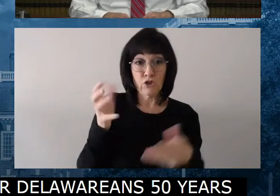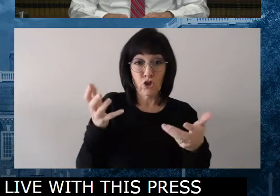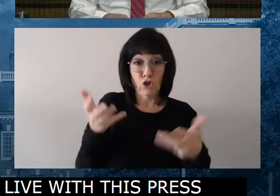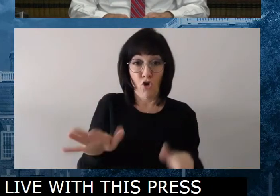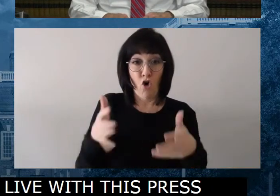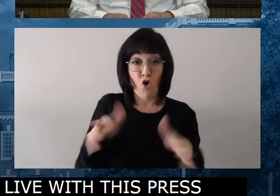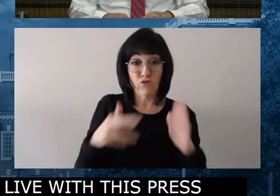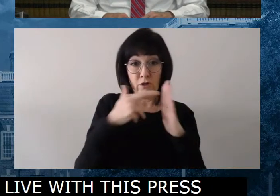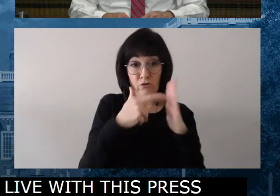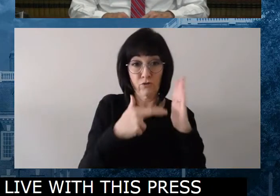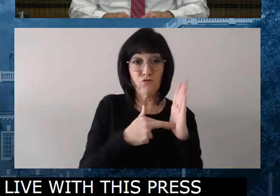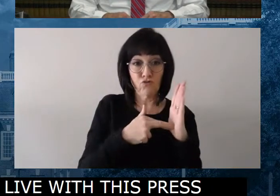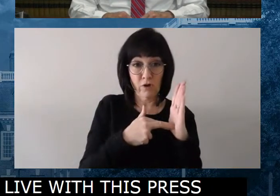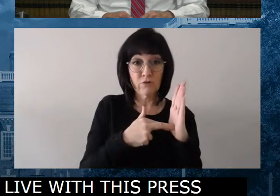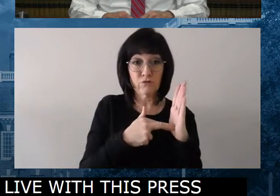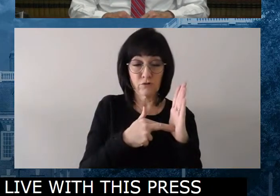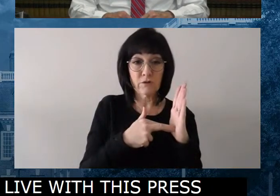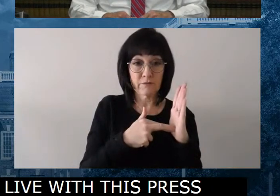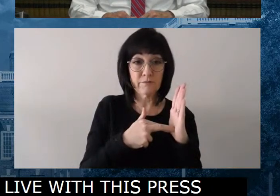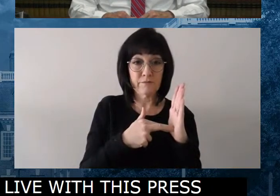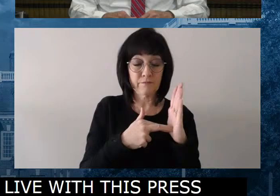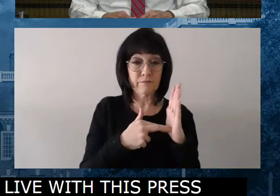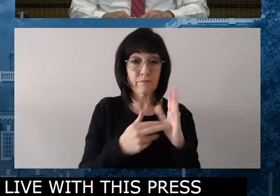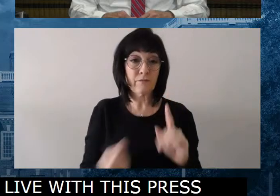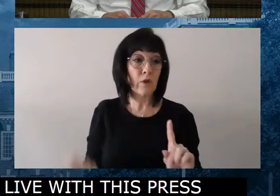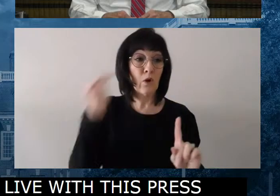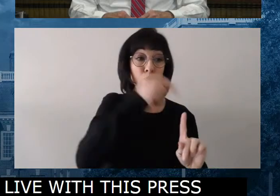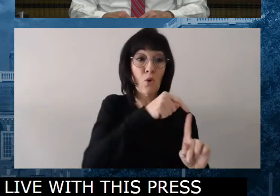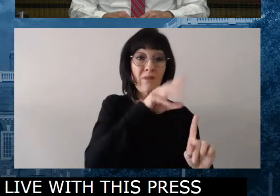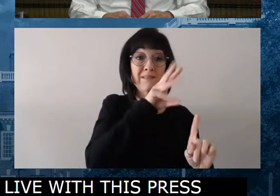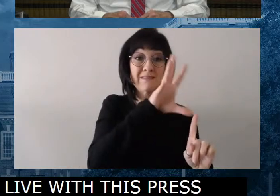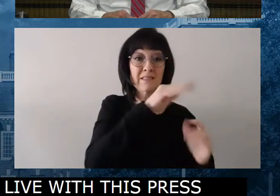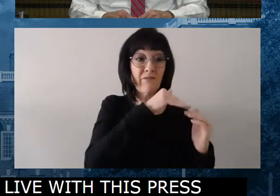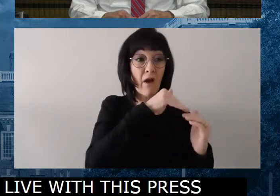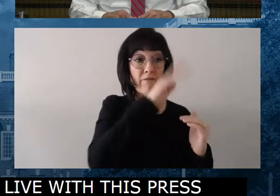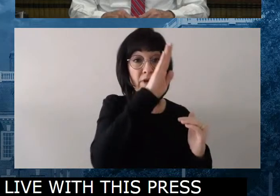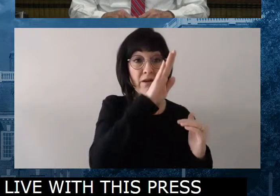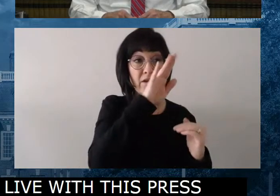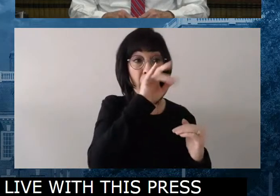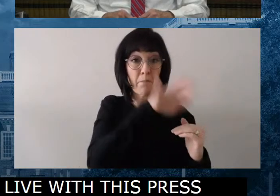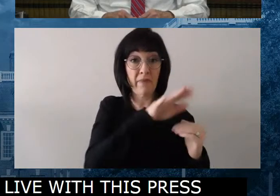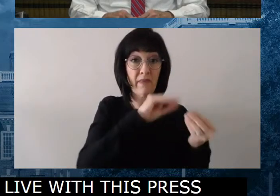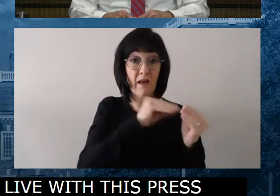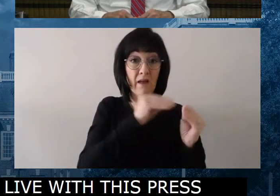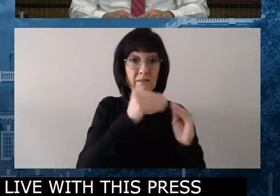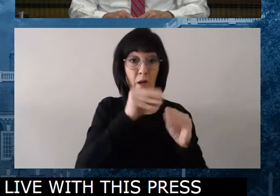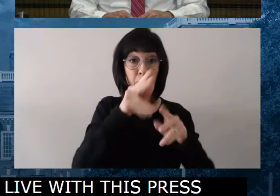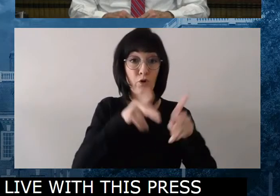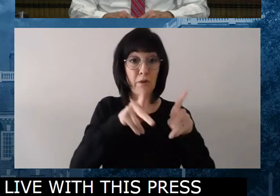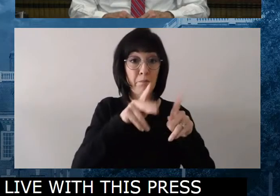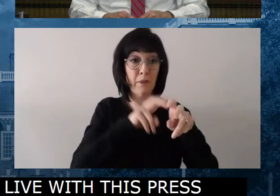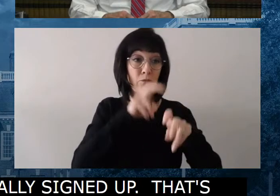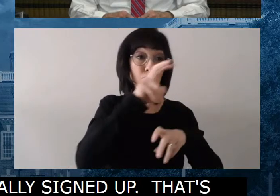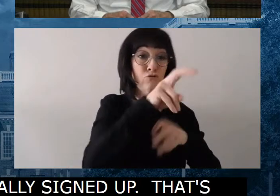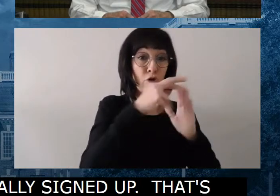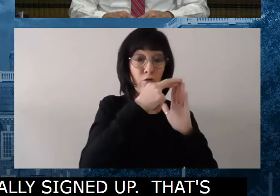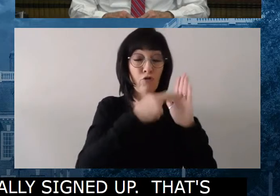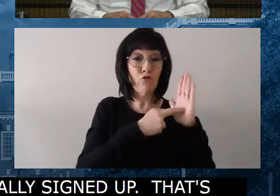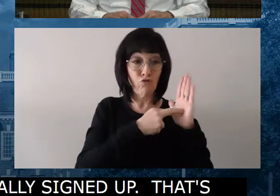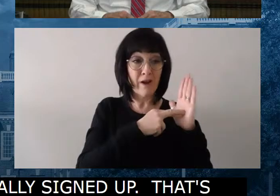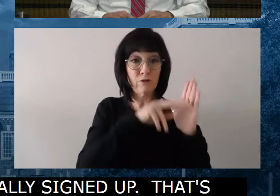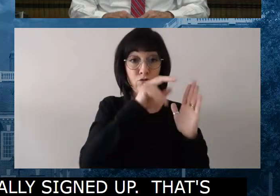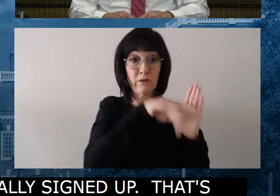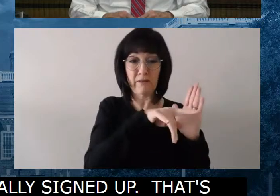than the initial sign up for our 65 and older population, but it will open up and